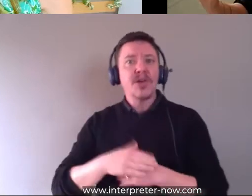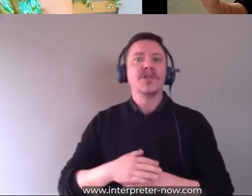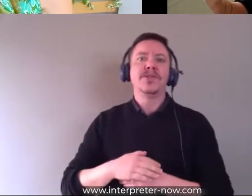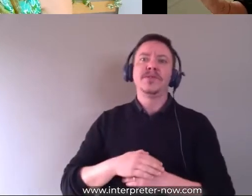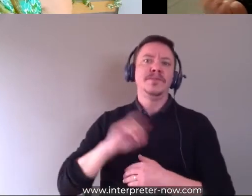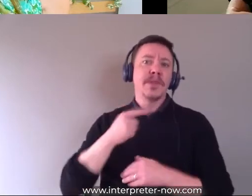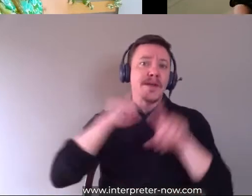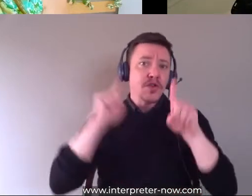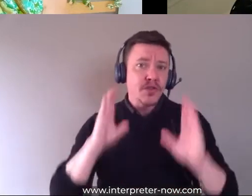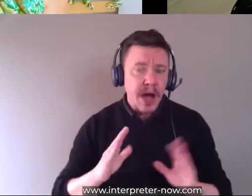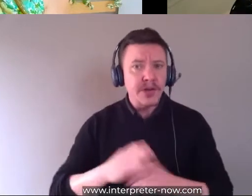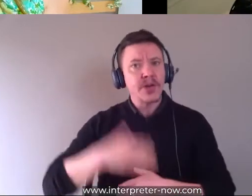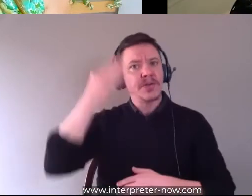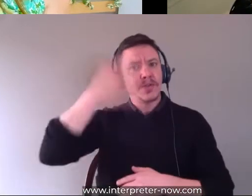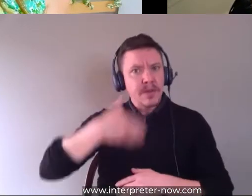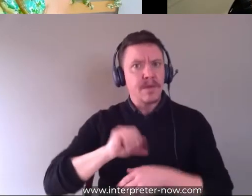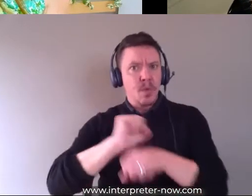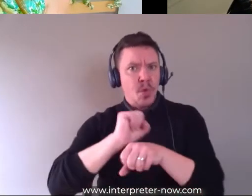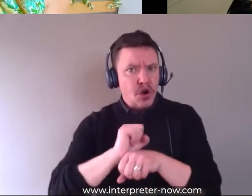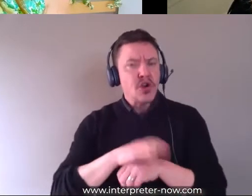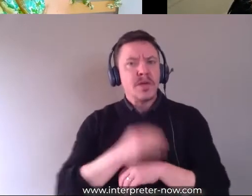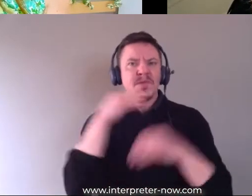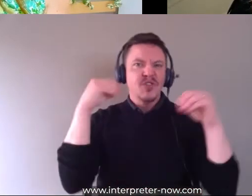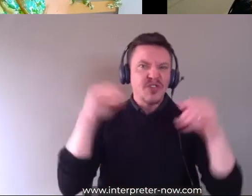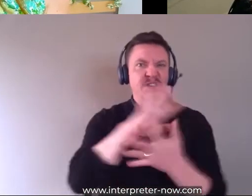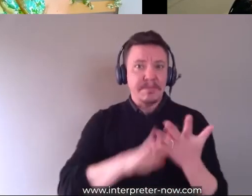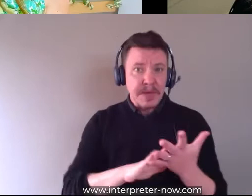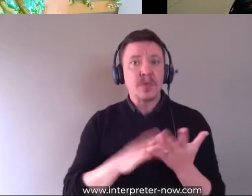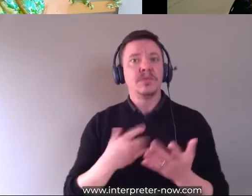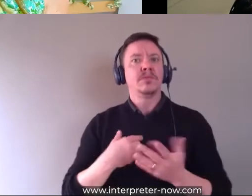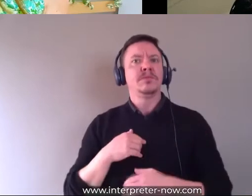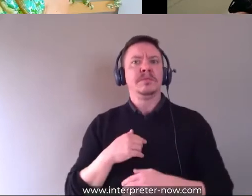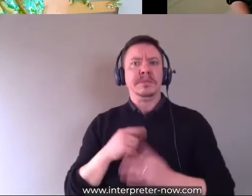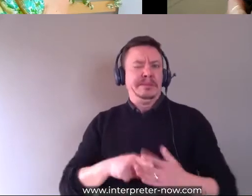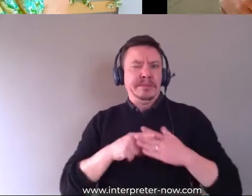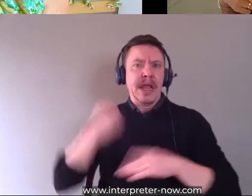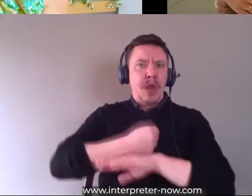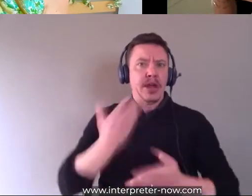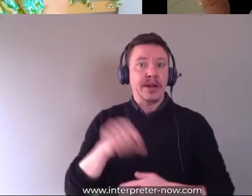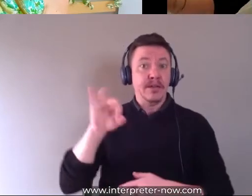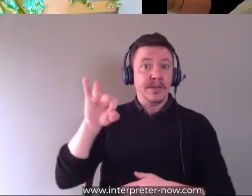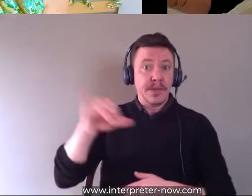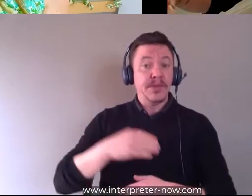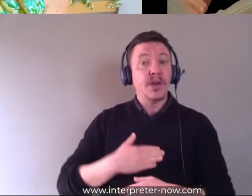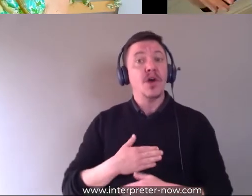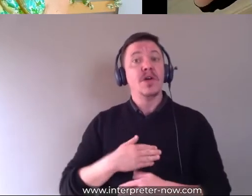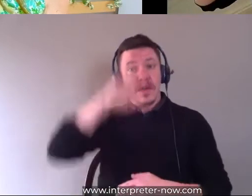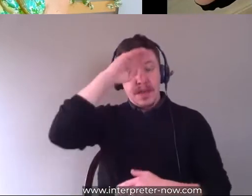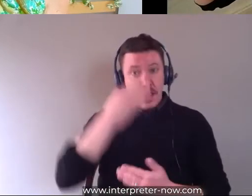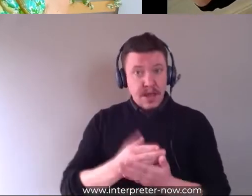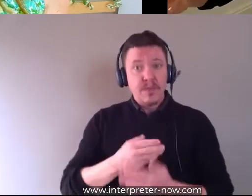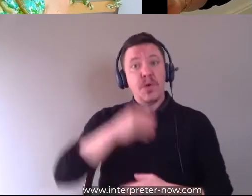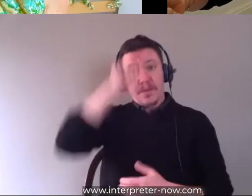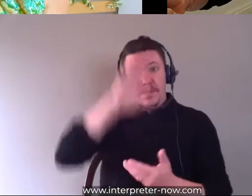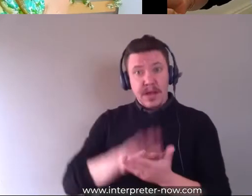and frontline workers in the very early days of the lockdowns here in San Francisco. And he and the boys would serve it to maintain social distance. They would